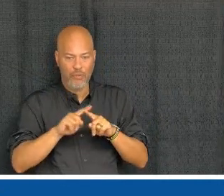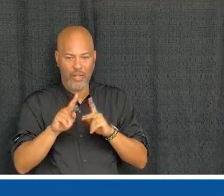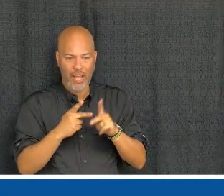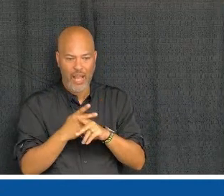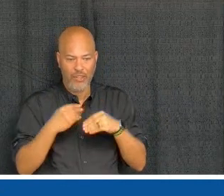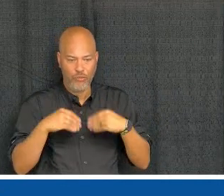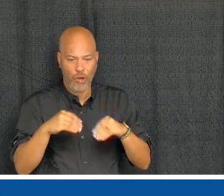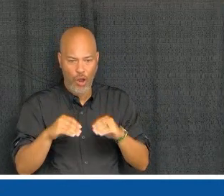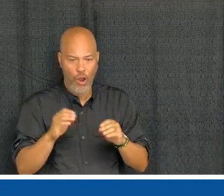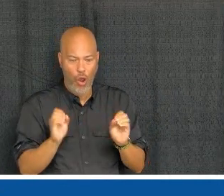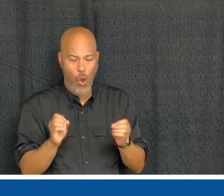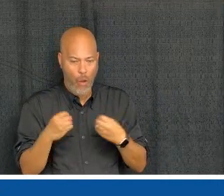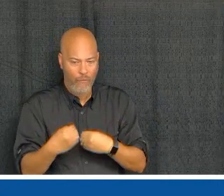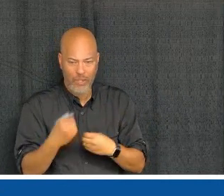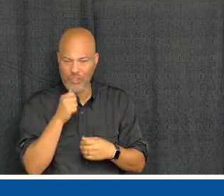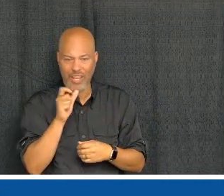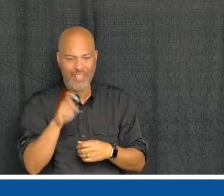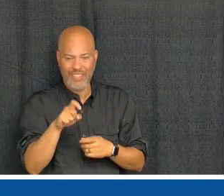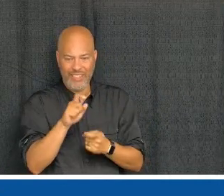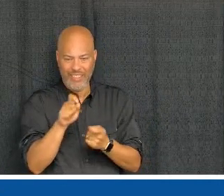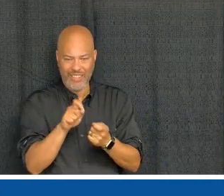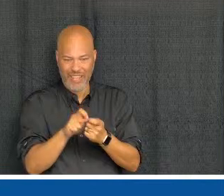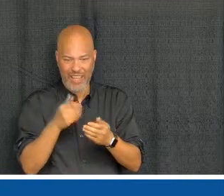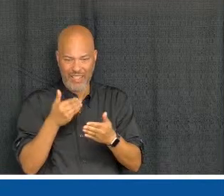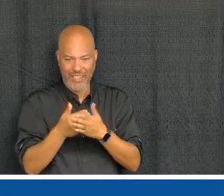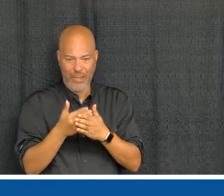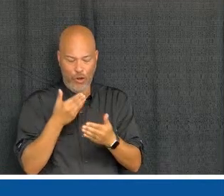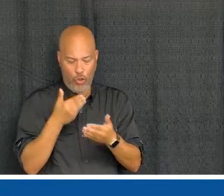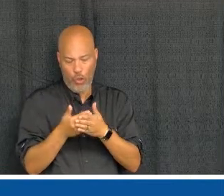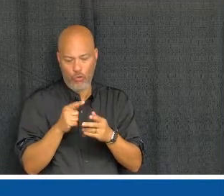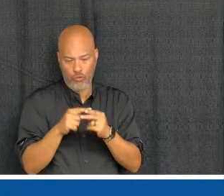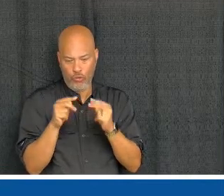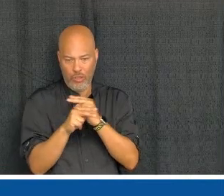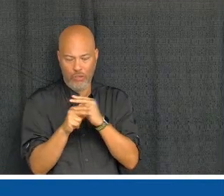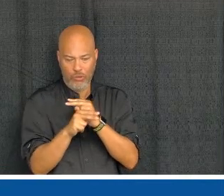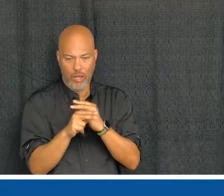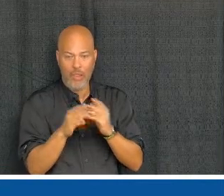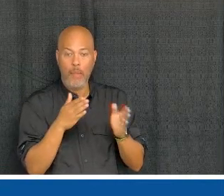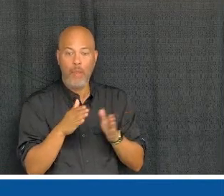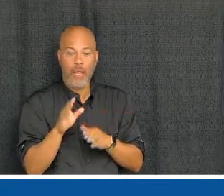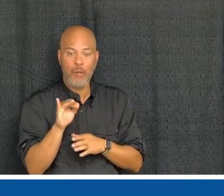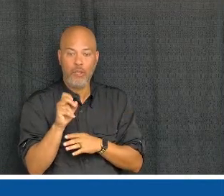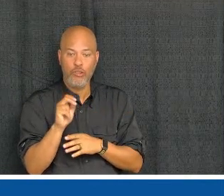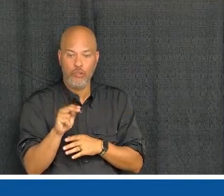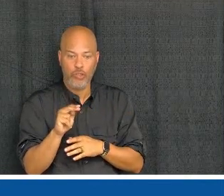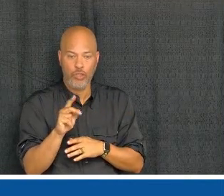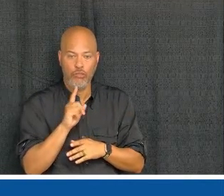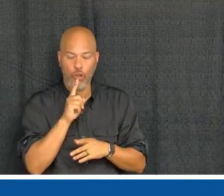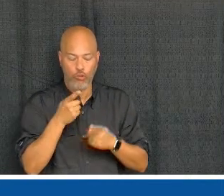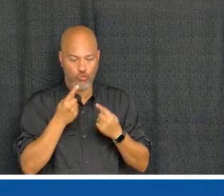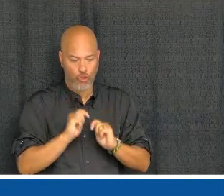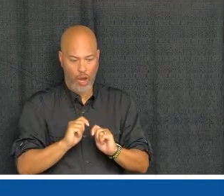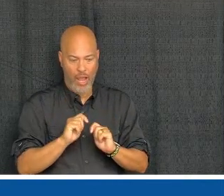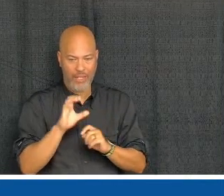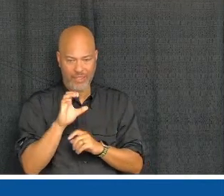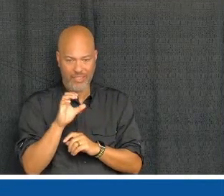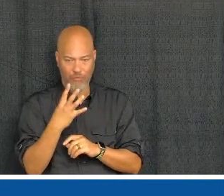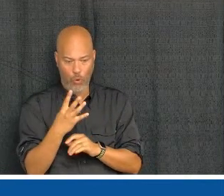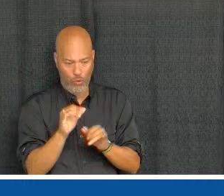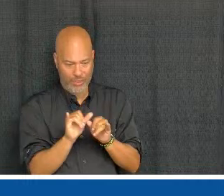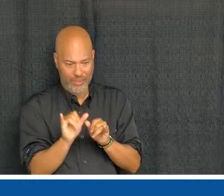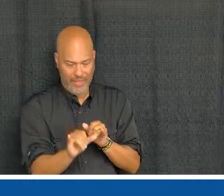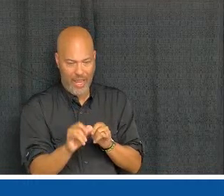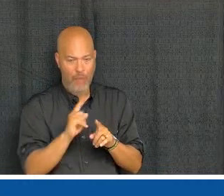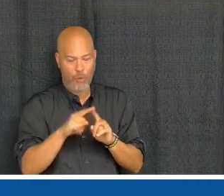some kind of offices that you don't need exactly right near the interstate. The Planning Commission staff has long tried to keep the C4 intact, but